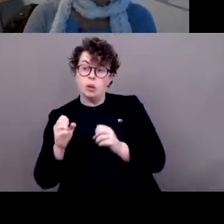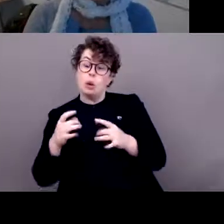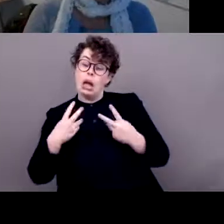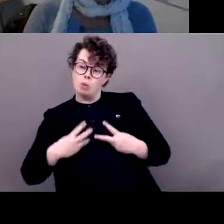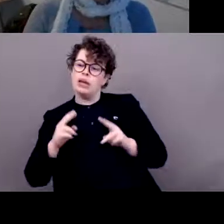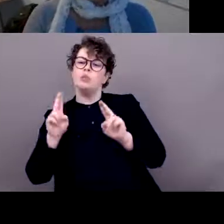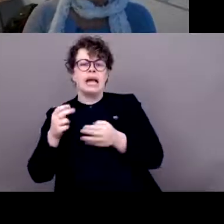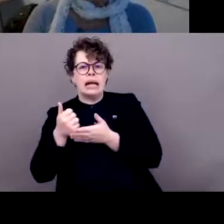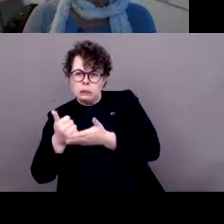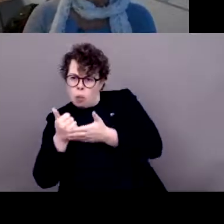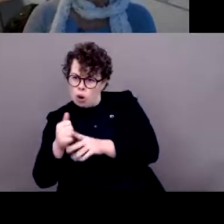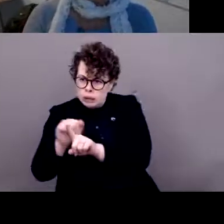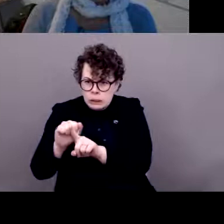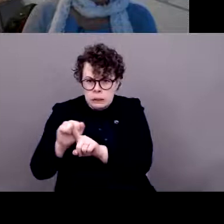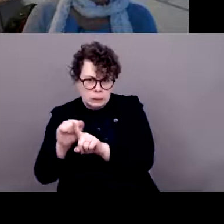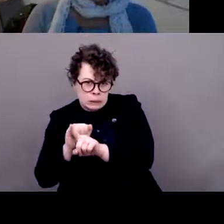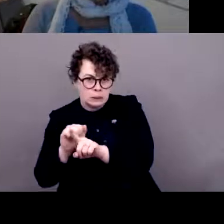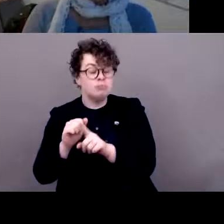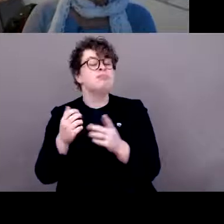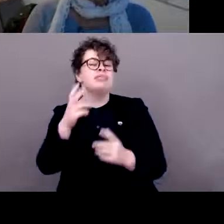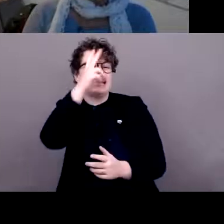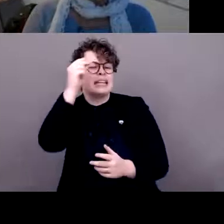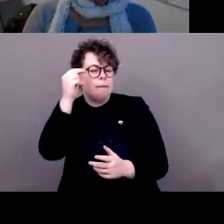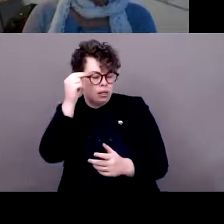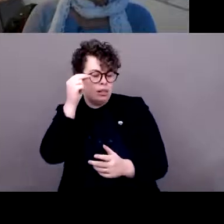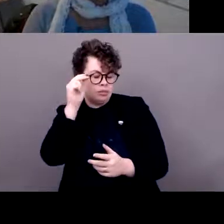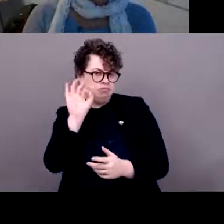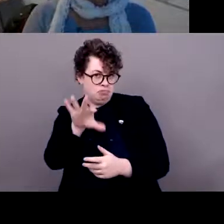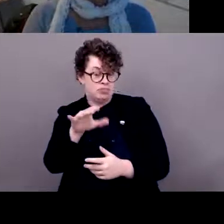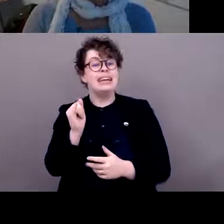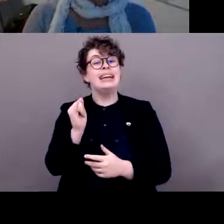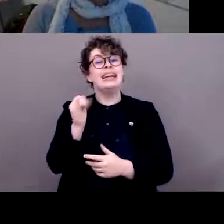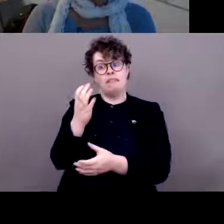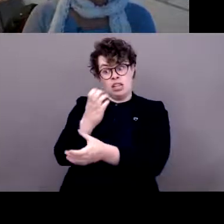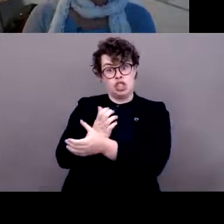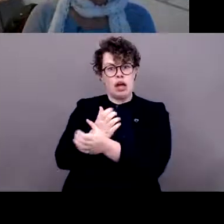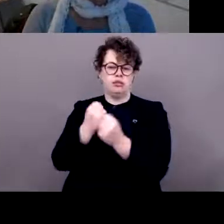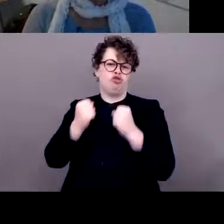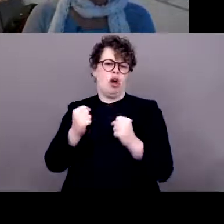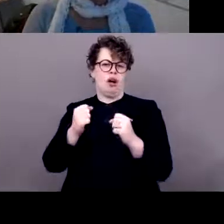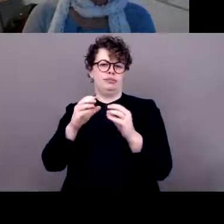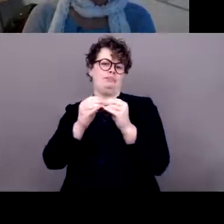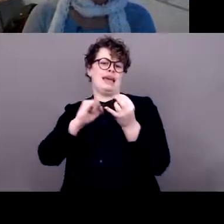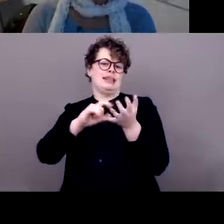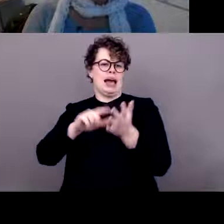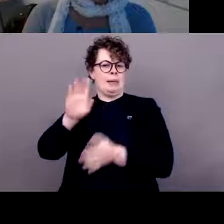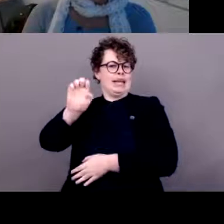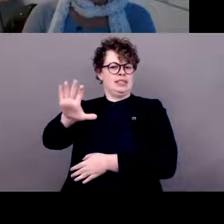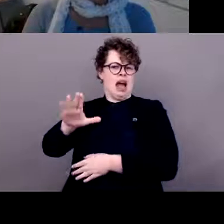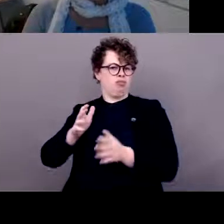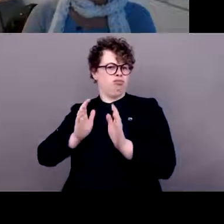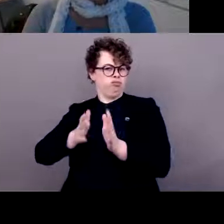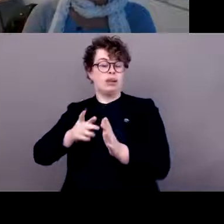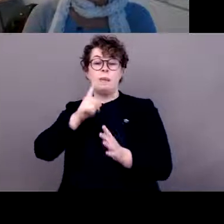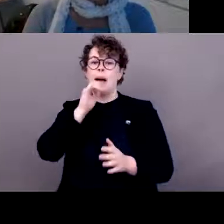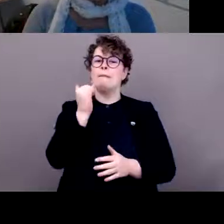skills? I'll give an example here. A child who's got quite strong BSL, but perhaps their English skills are